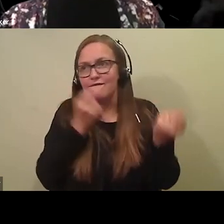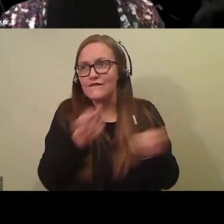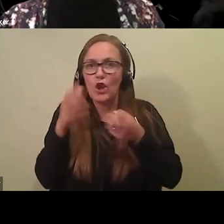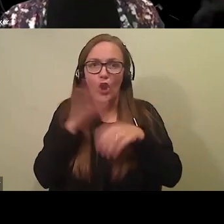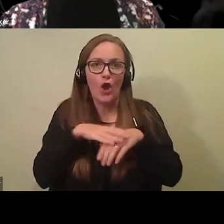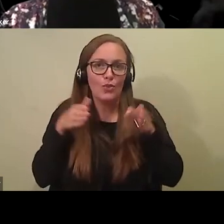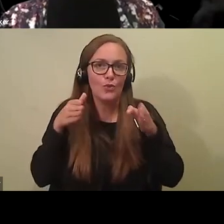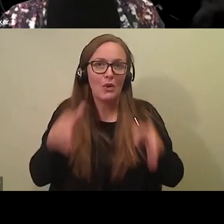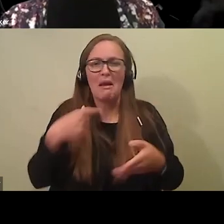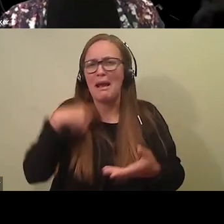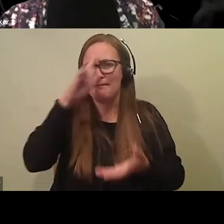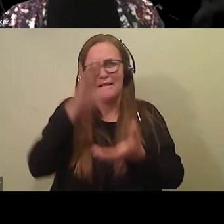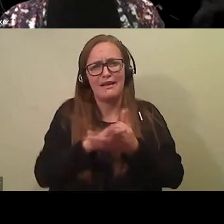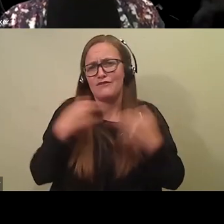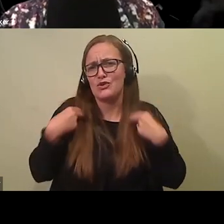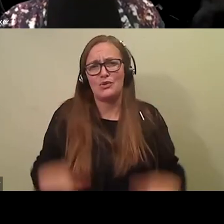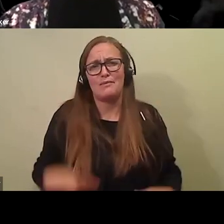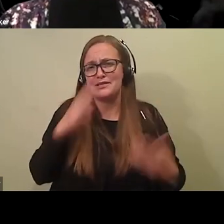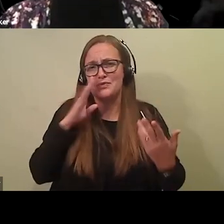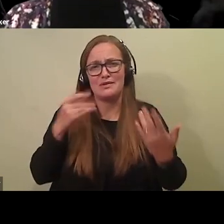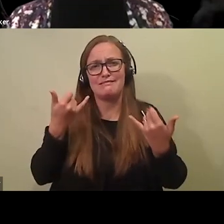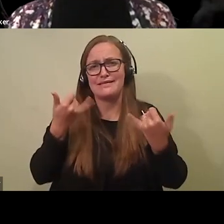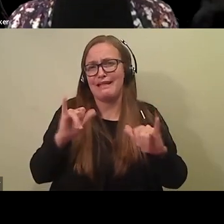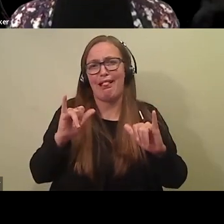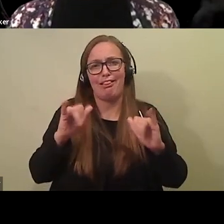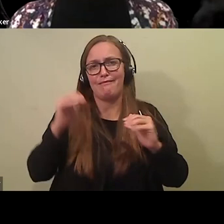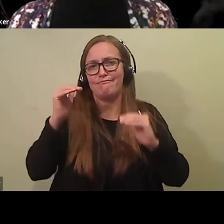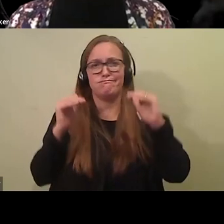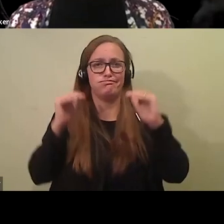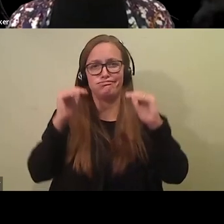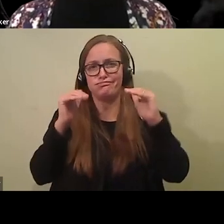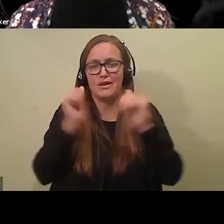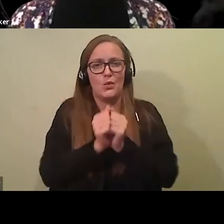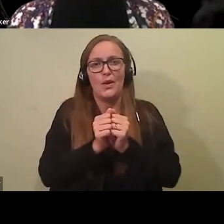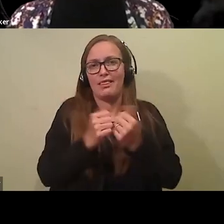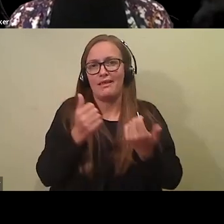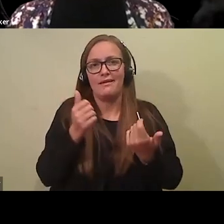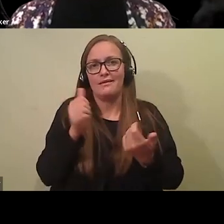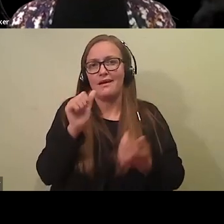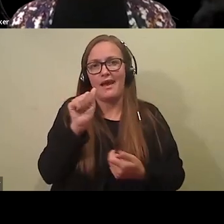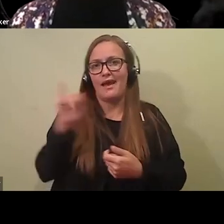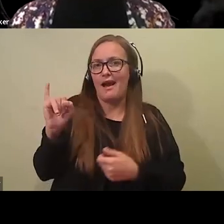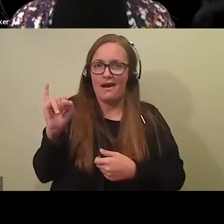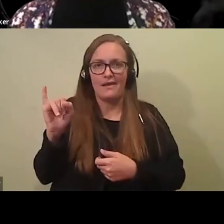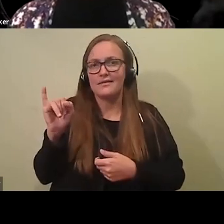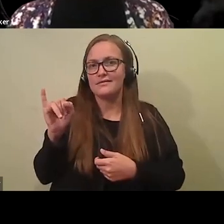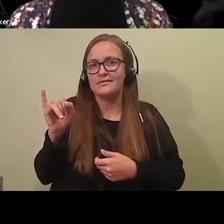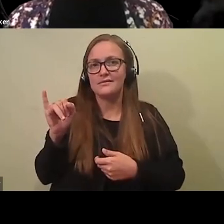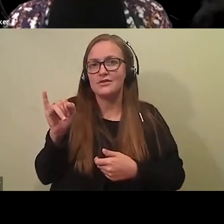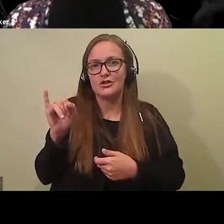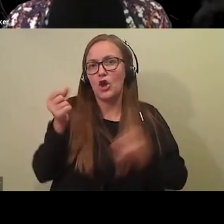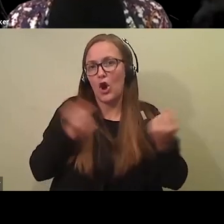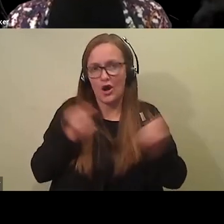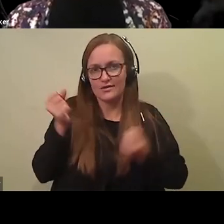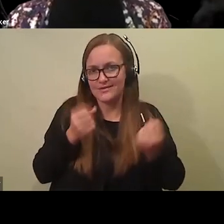be up neck and neck, you know, to any like cutting edge AI autonomous car solution that we have right now.